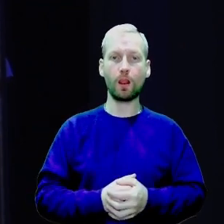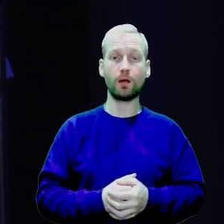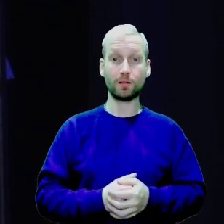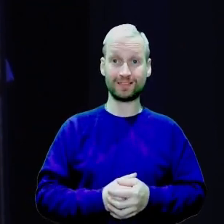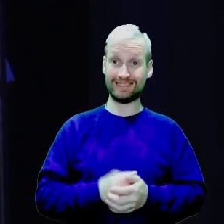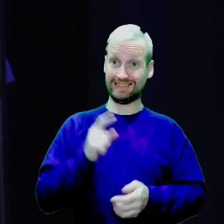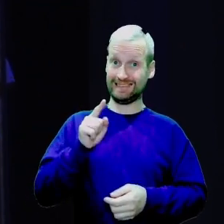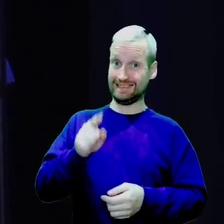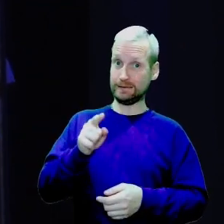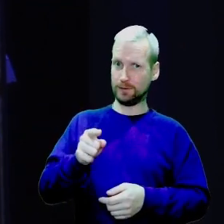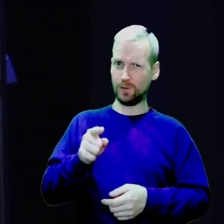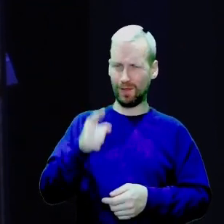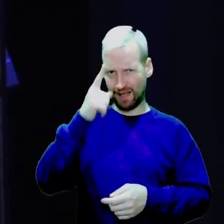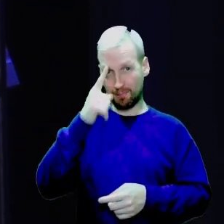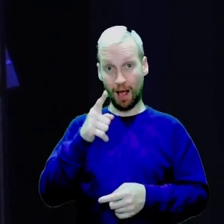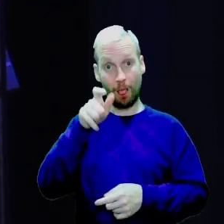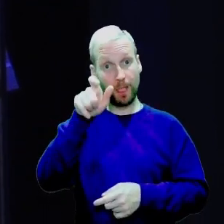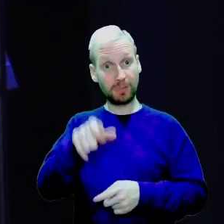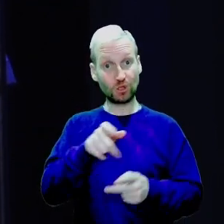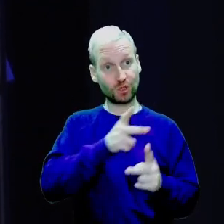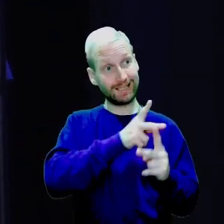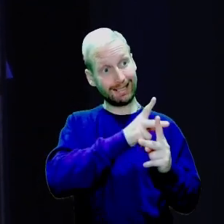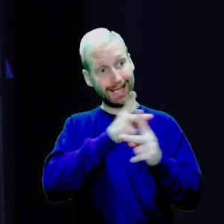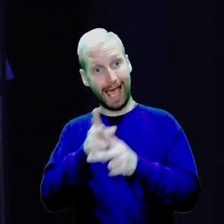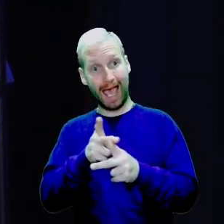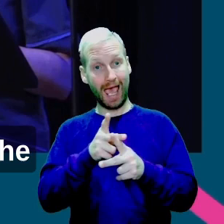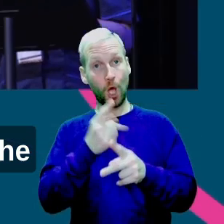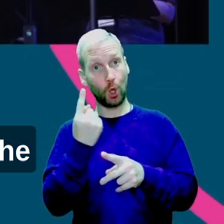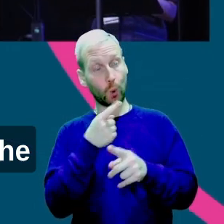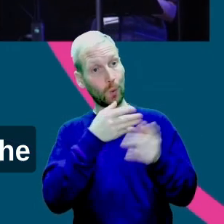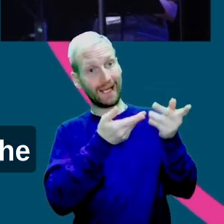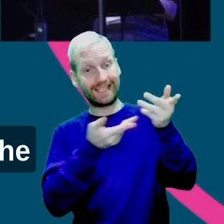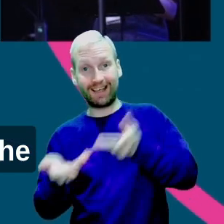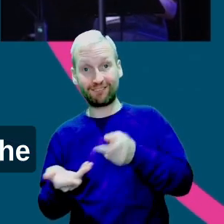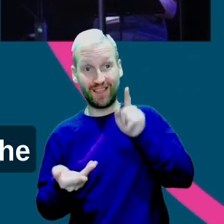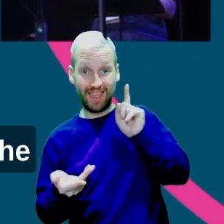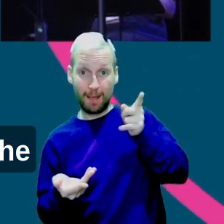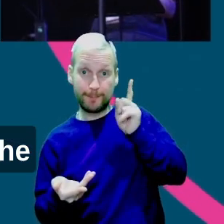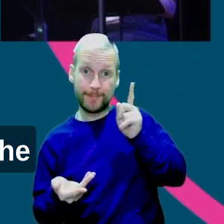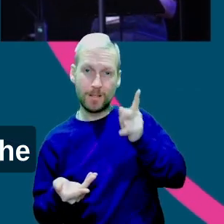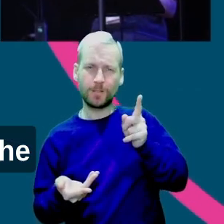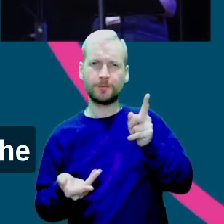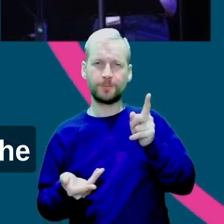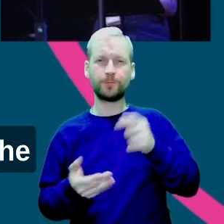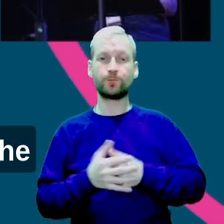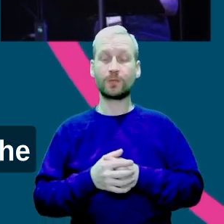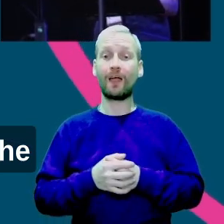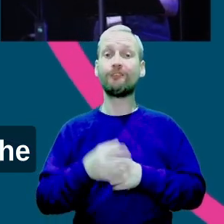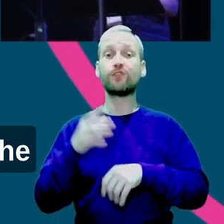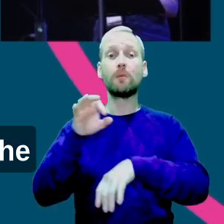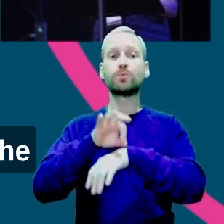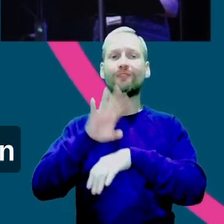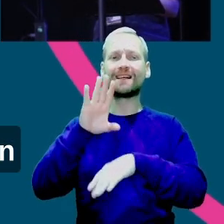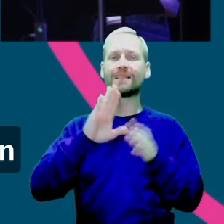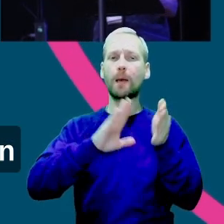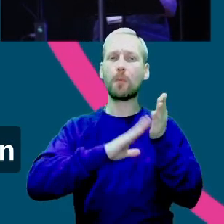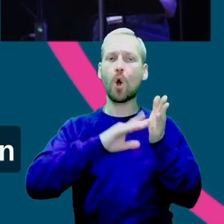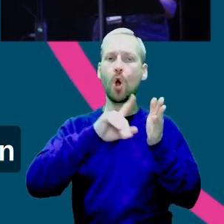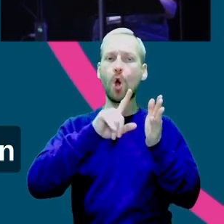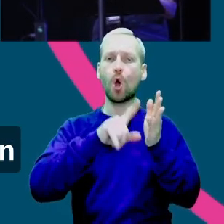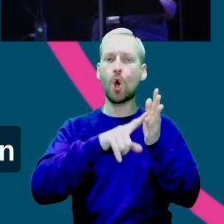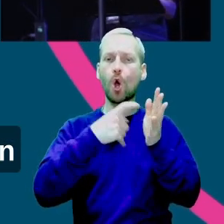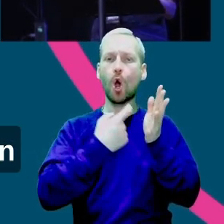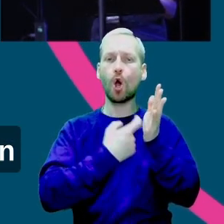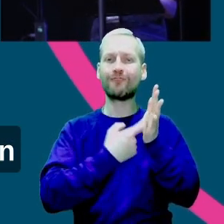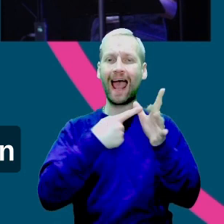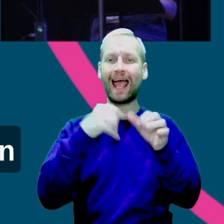about carers. A little bit of background information. The idea came initially from Professor Morag at the University of